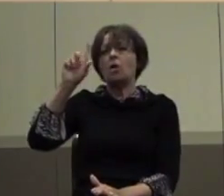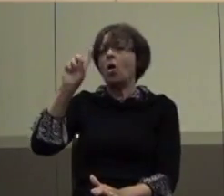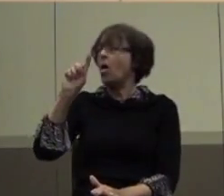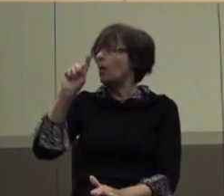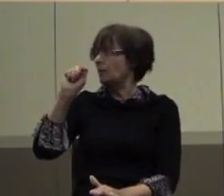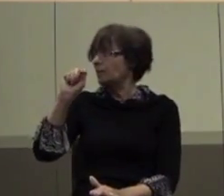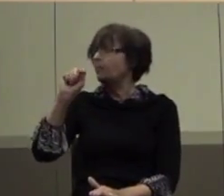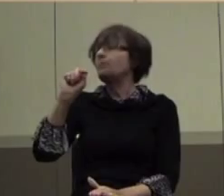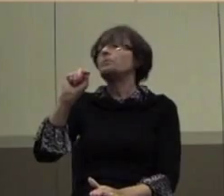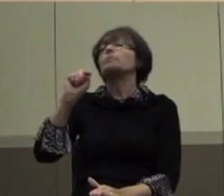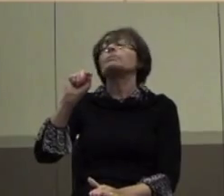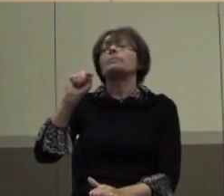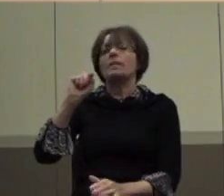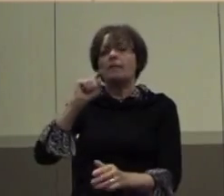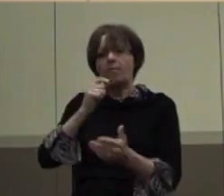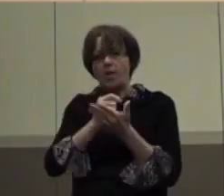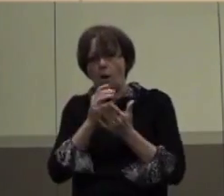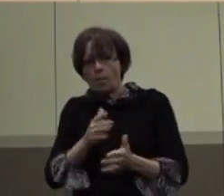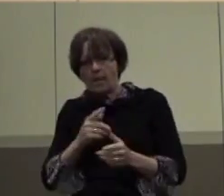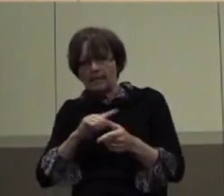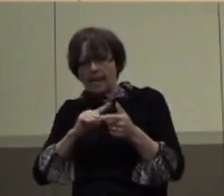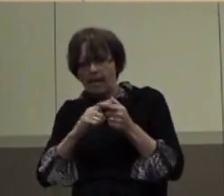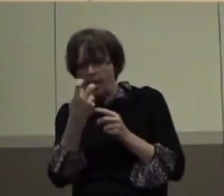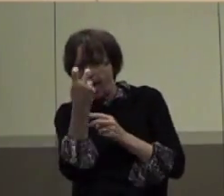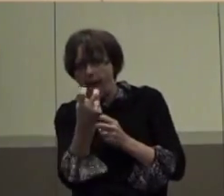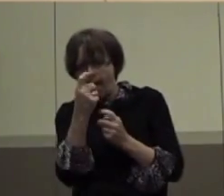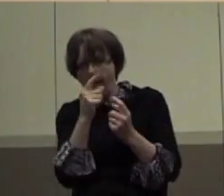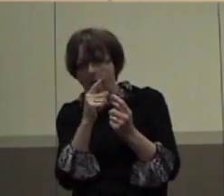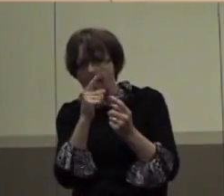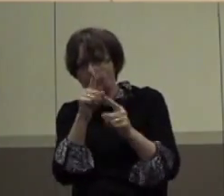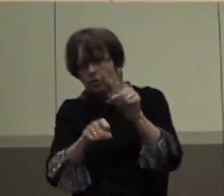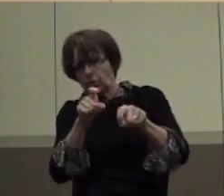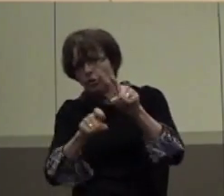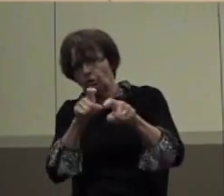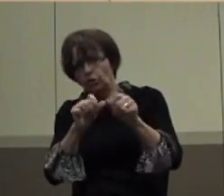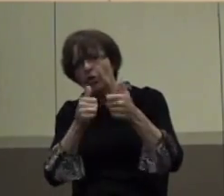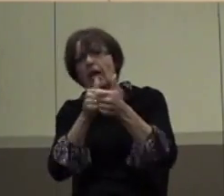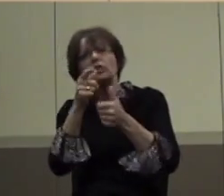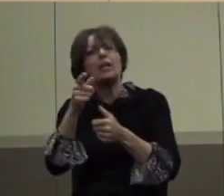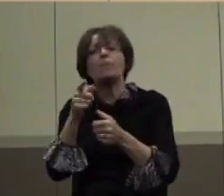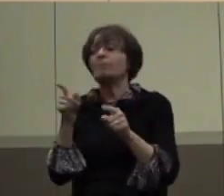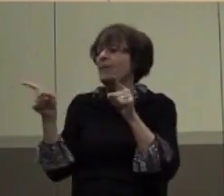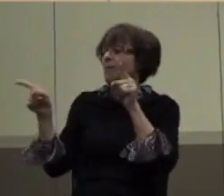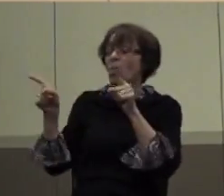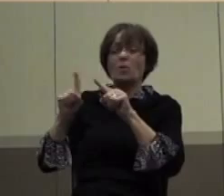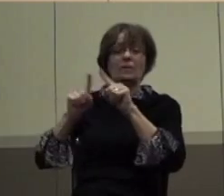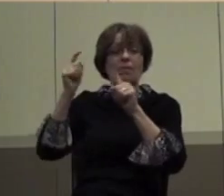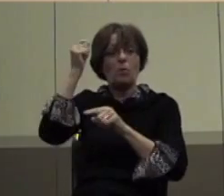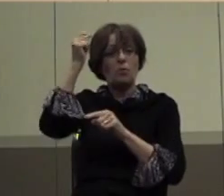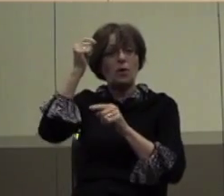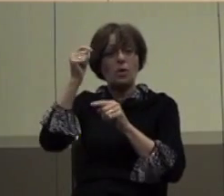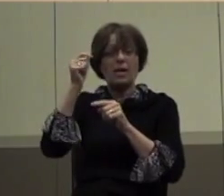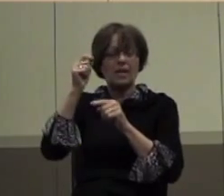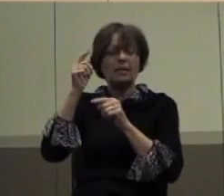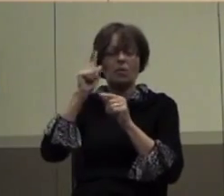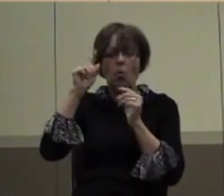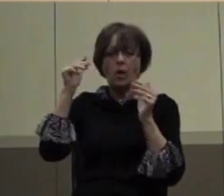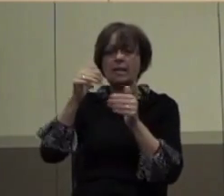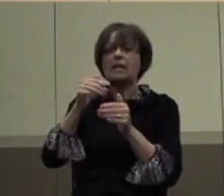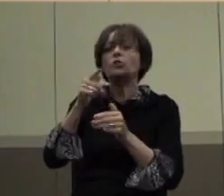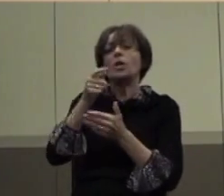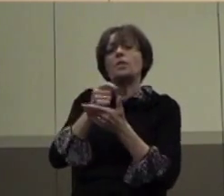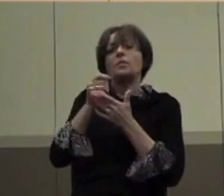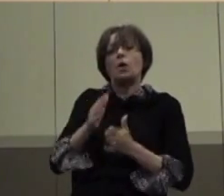and really challenges them. Even though very different theoretical orientations, therapists that helped their clients looked